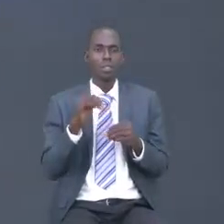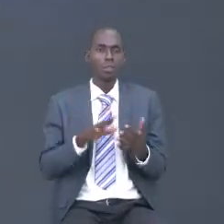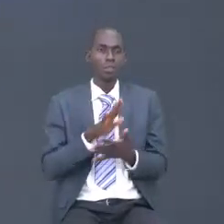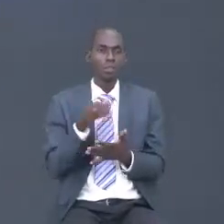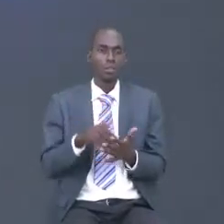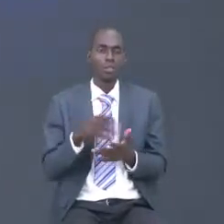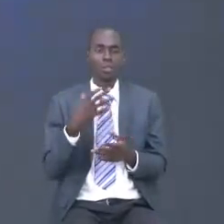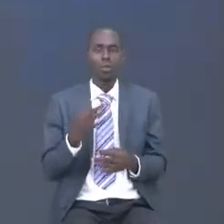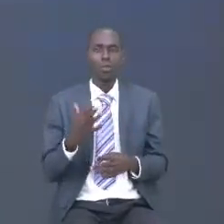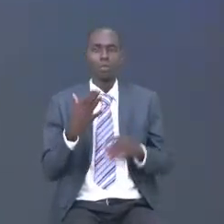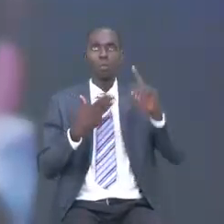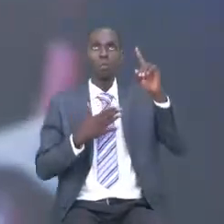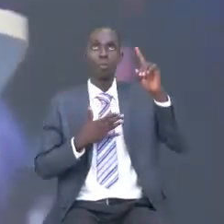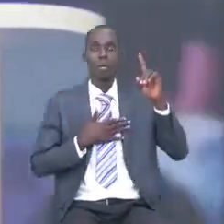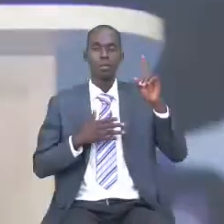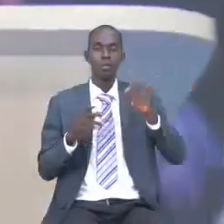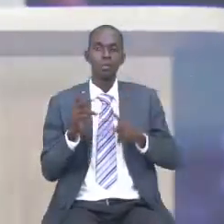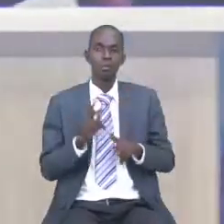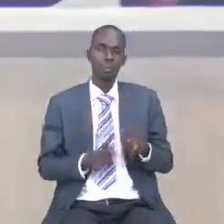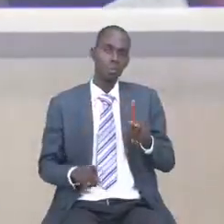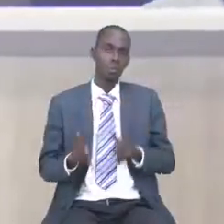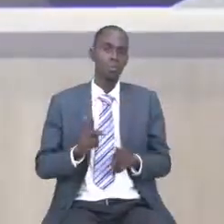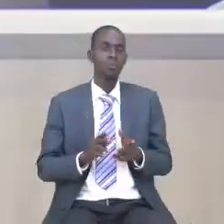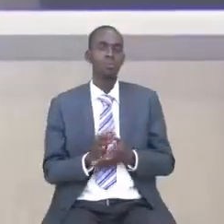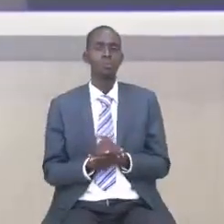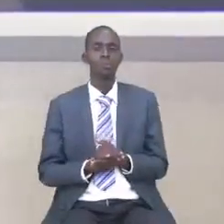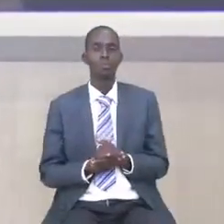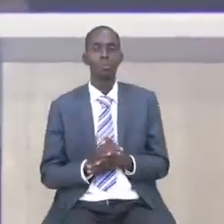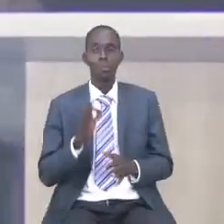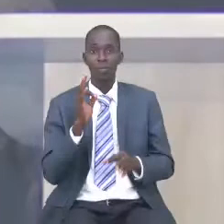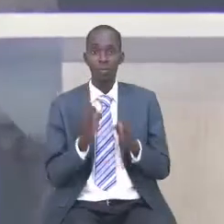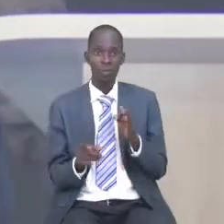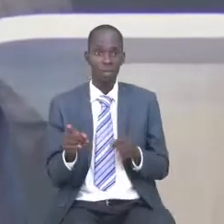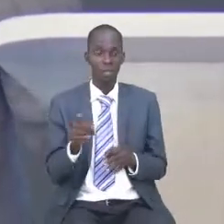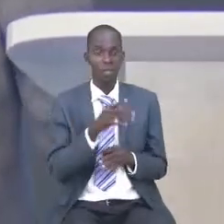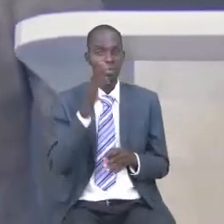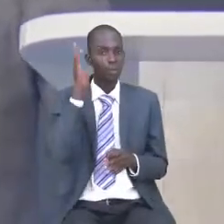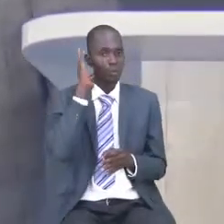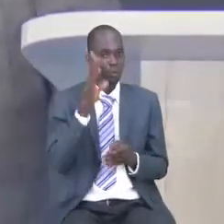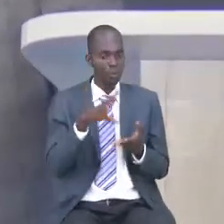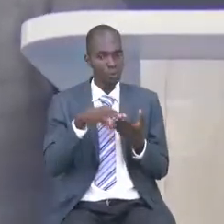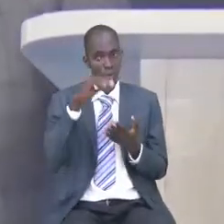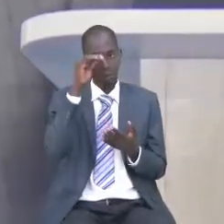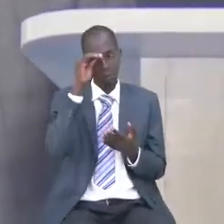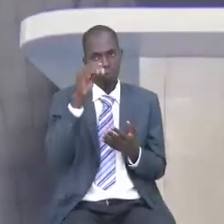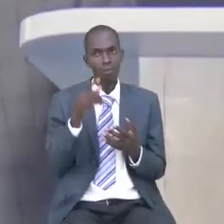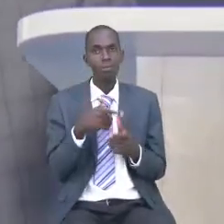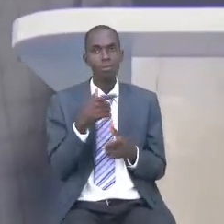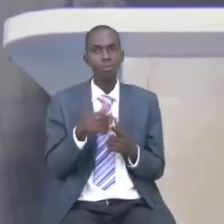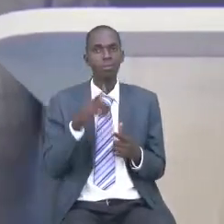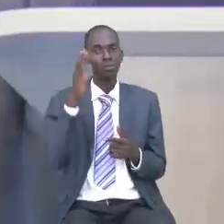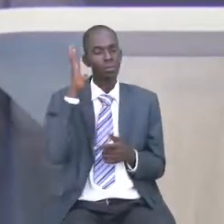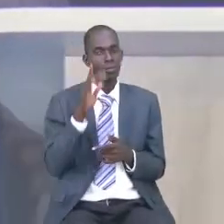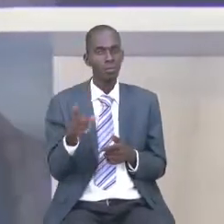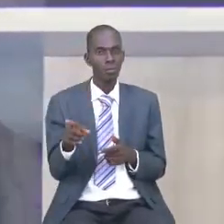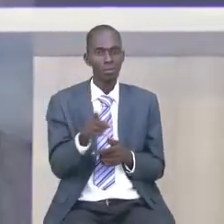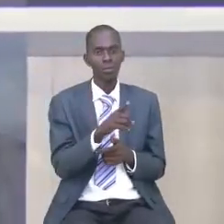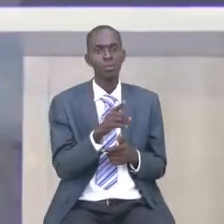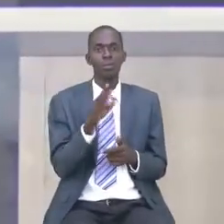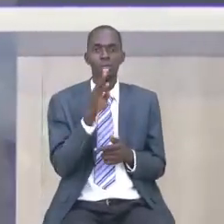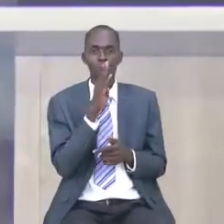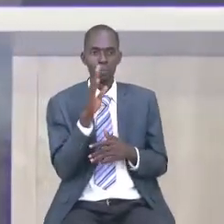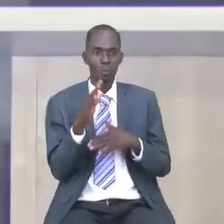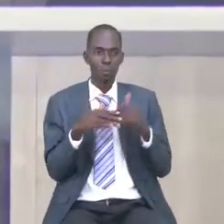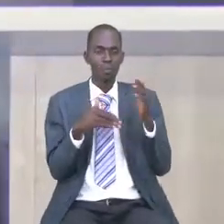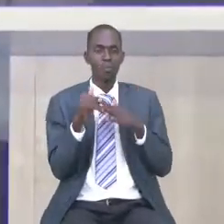of my people. If they will learn, then shall they be built in